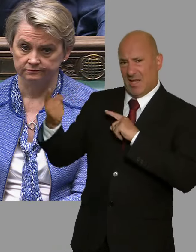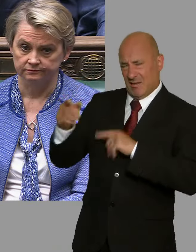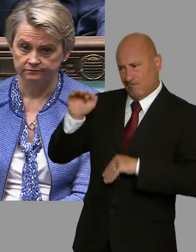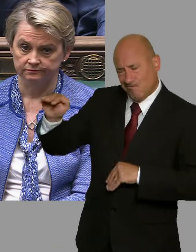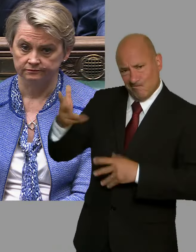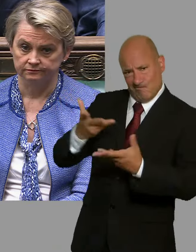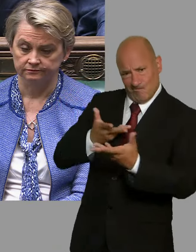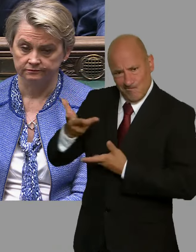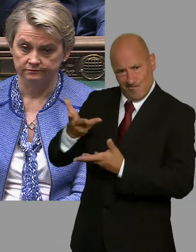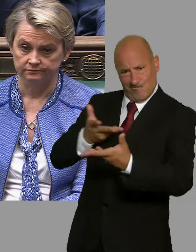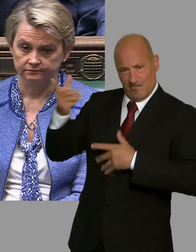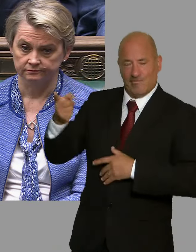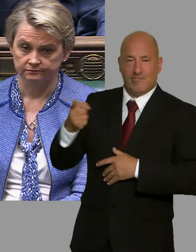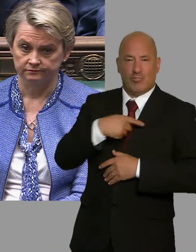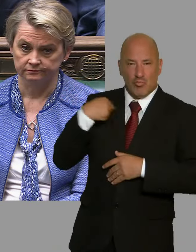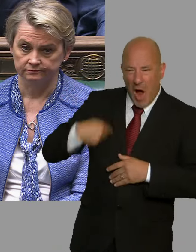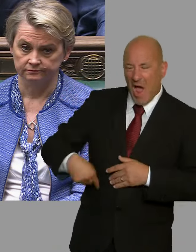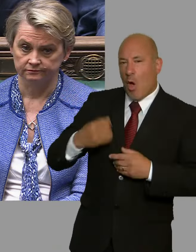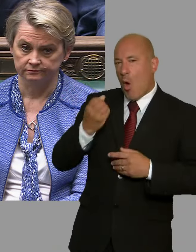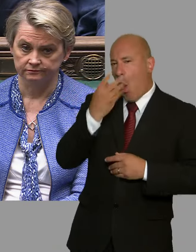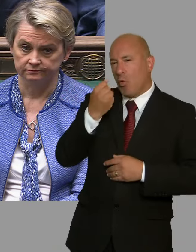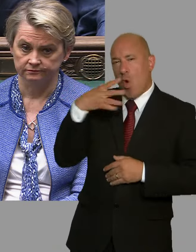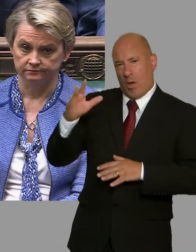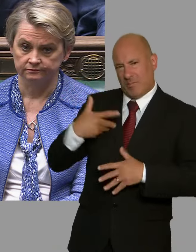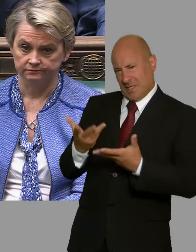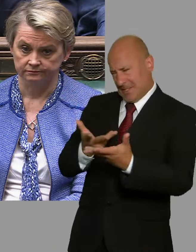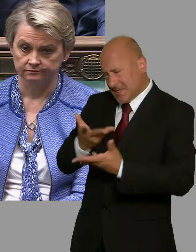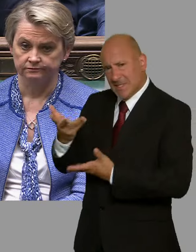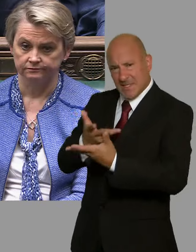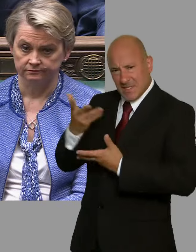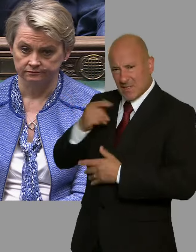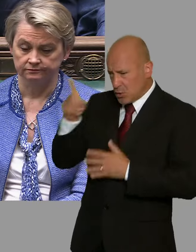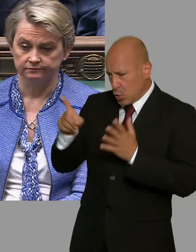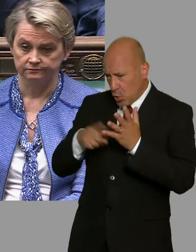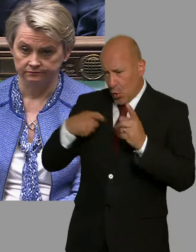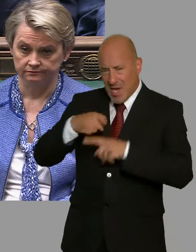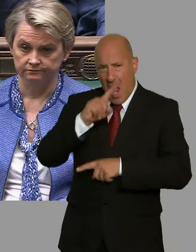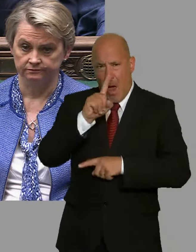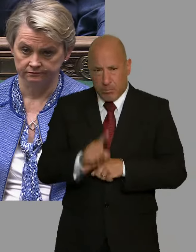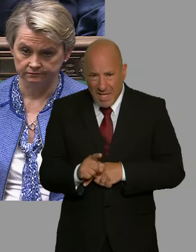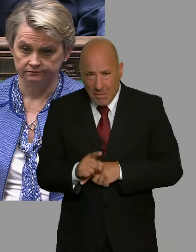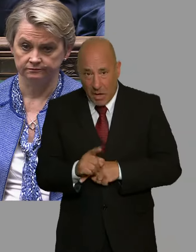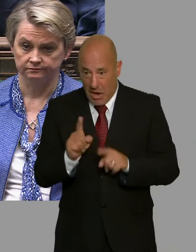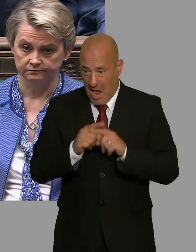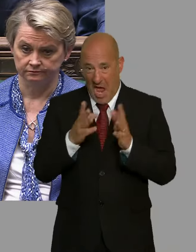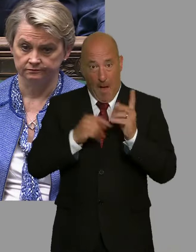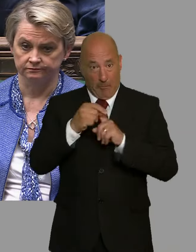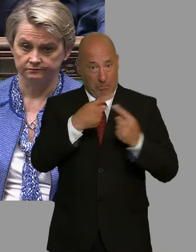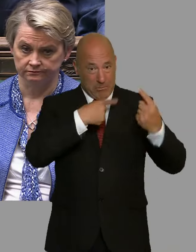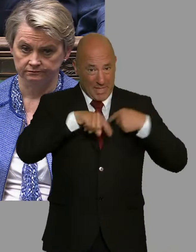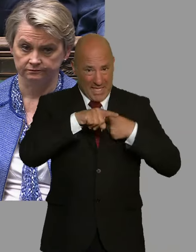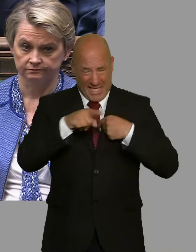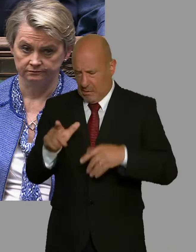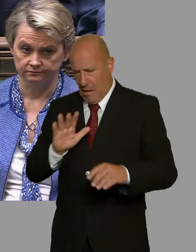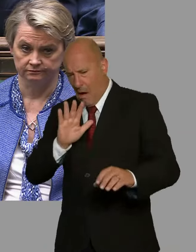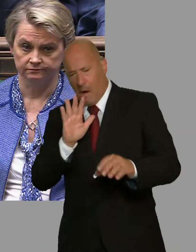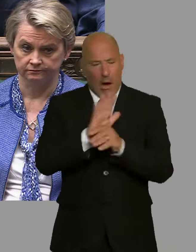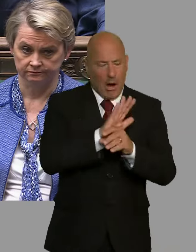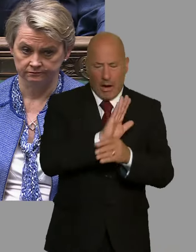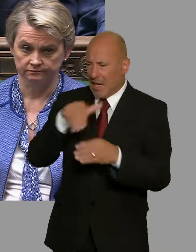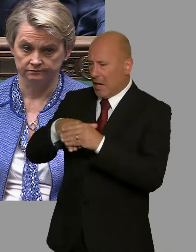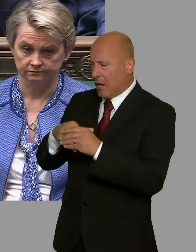simply expressing their views is completely unacceptable, and it will only undermine Hong Kong's international